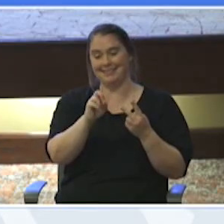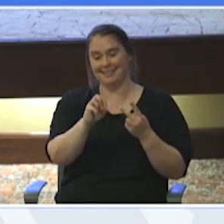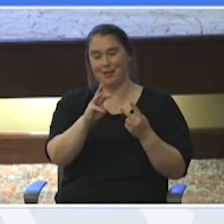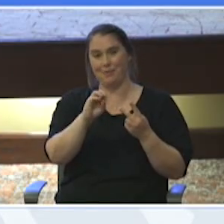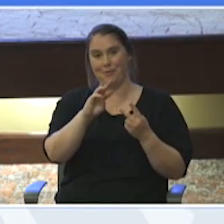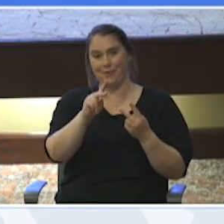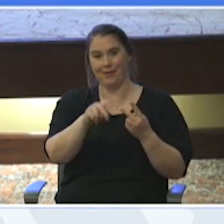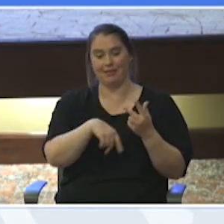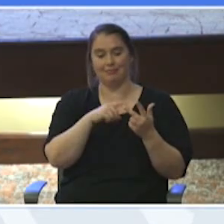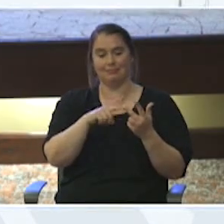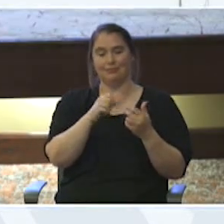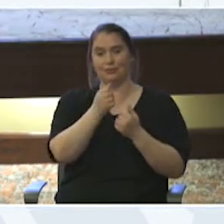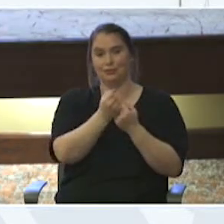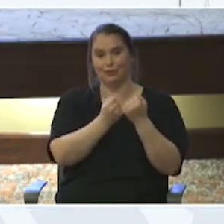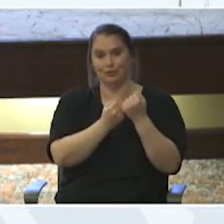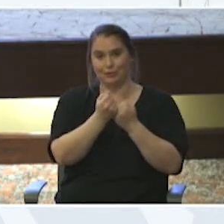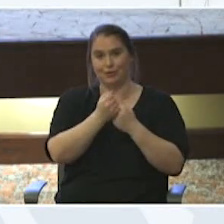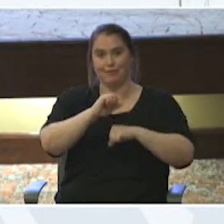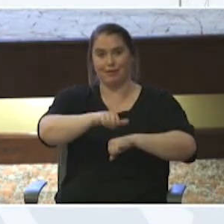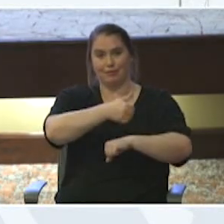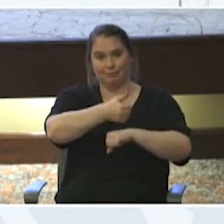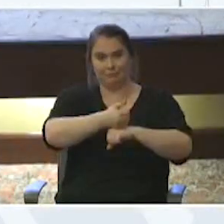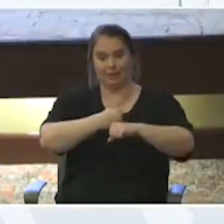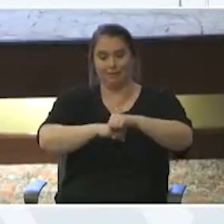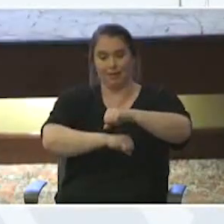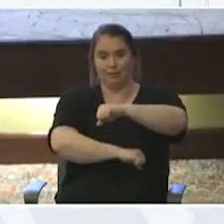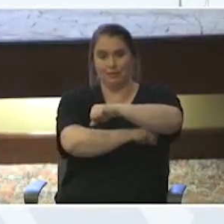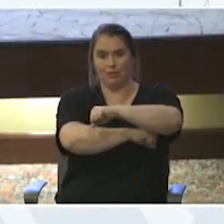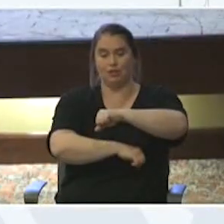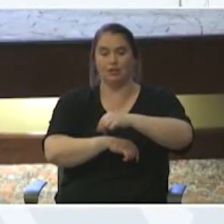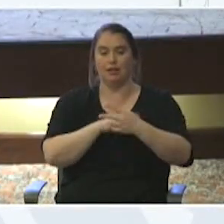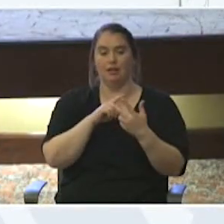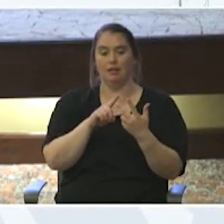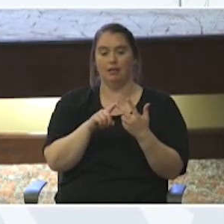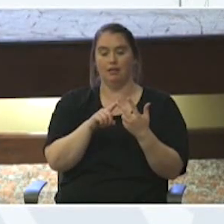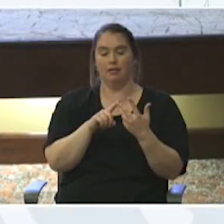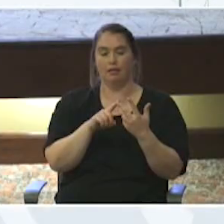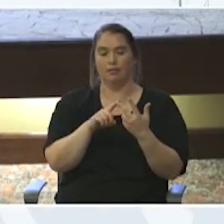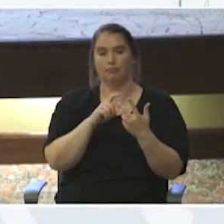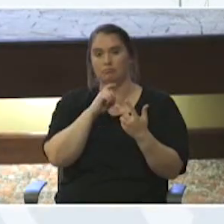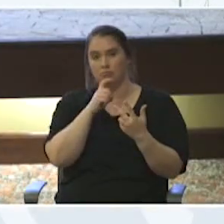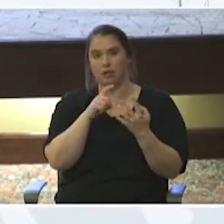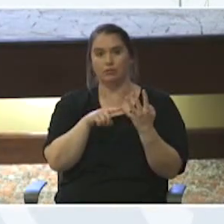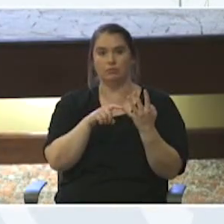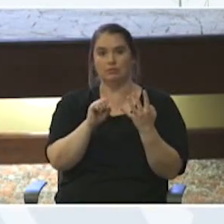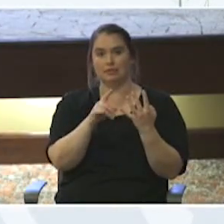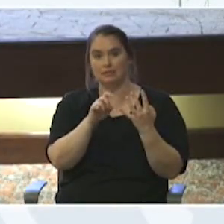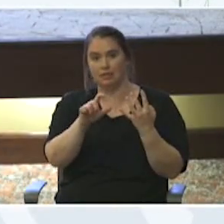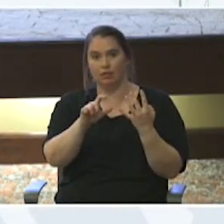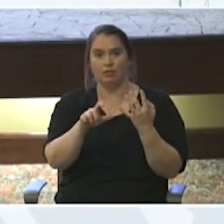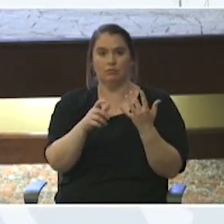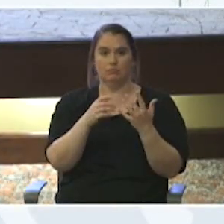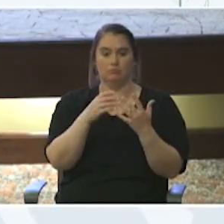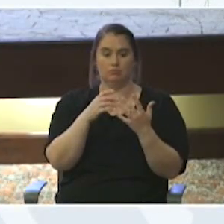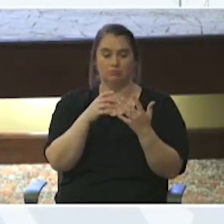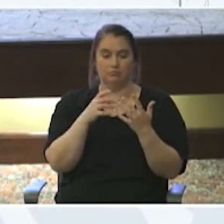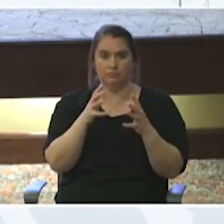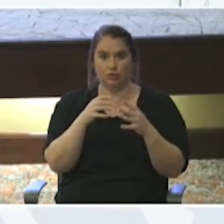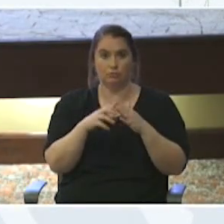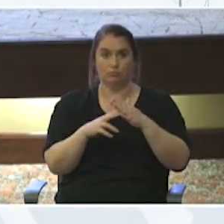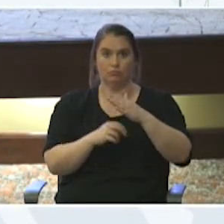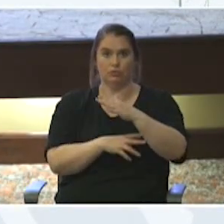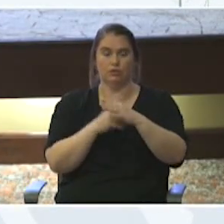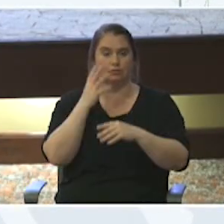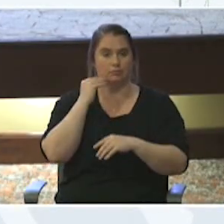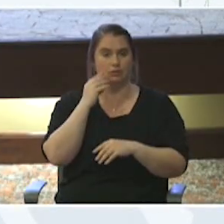structural foundation work, and working with bridge and steel members. We broke this project down